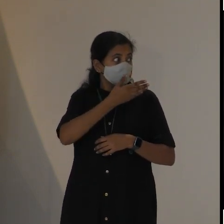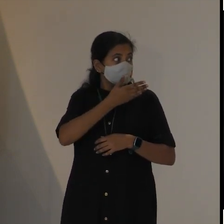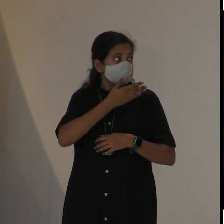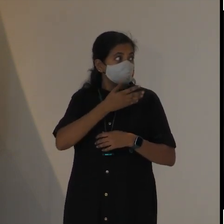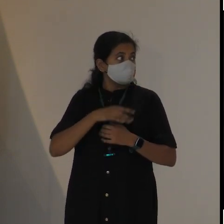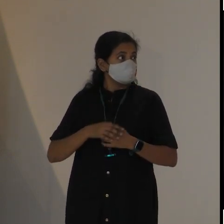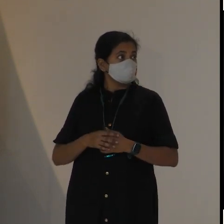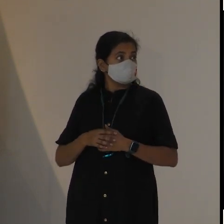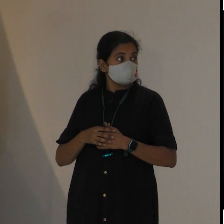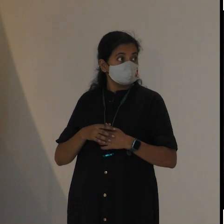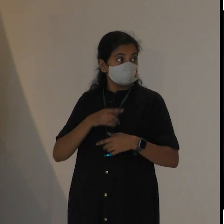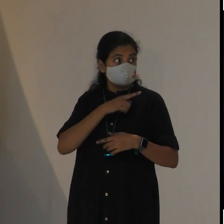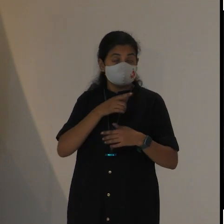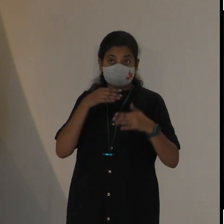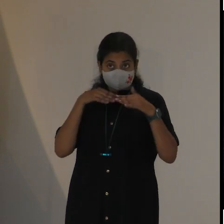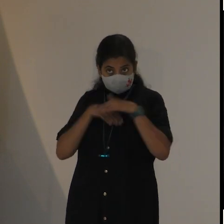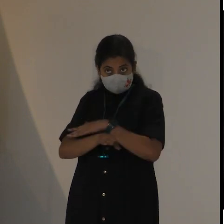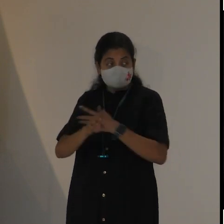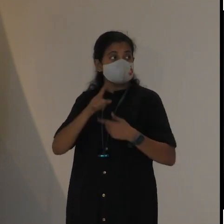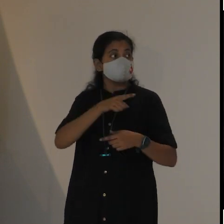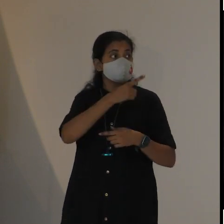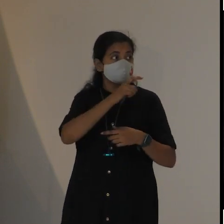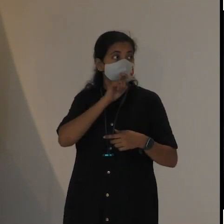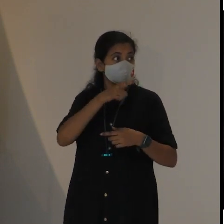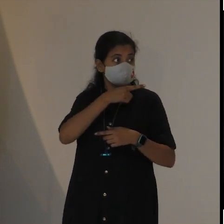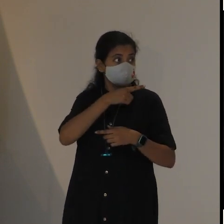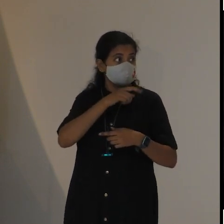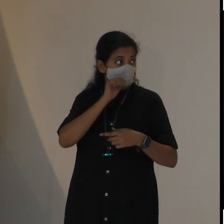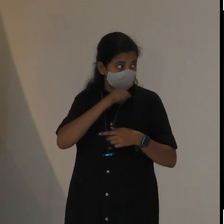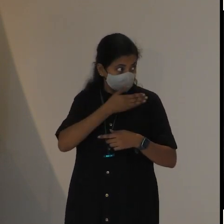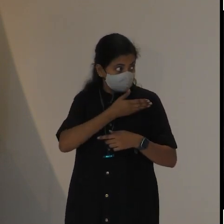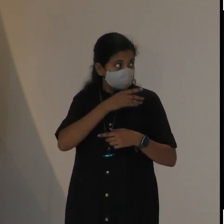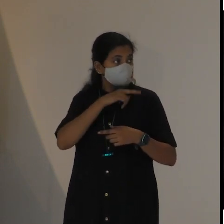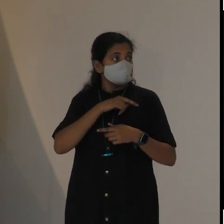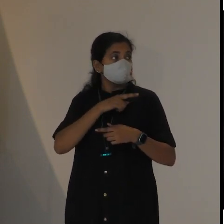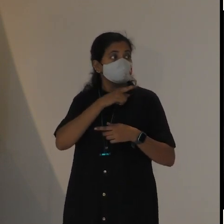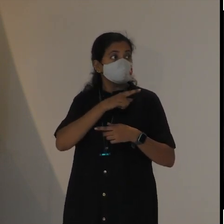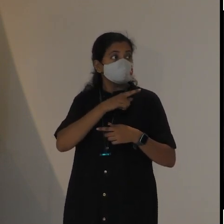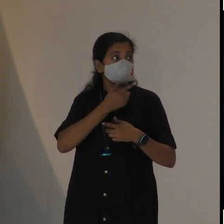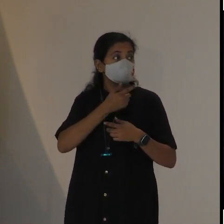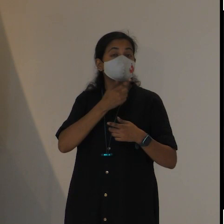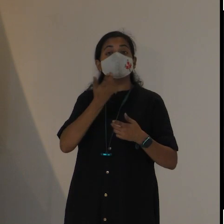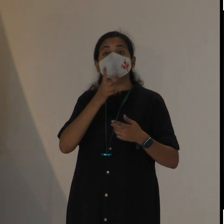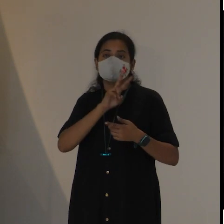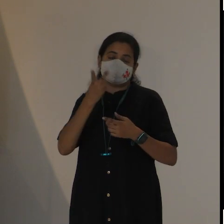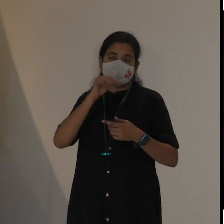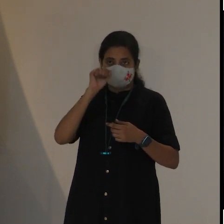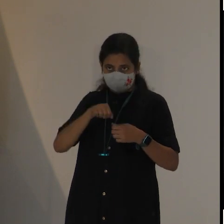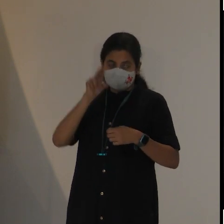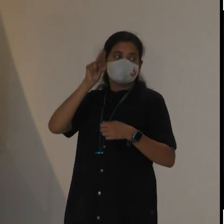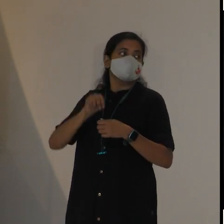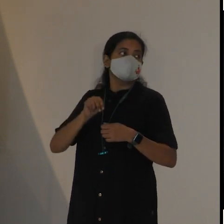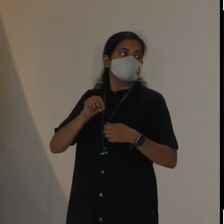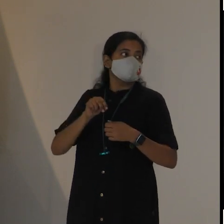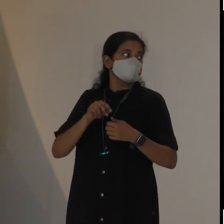basically, when you enter the Unfiltered History Tour, it asks you if you're at the British Museum. Basis your answer, it takes you to a certain format. So if you